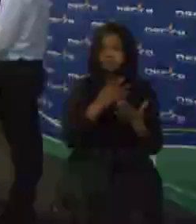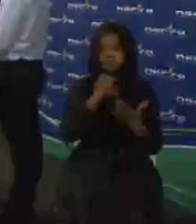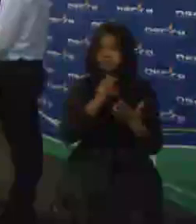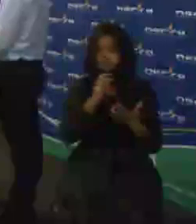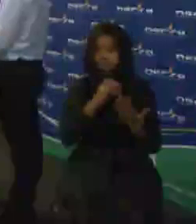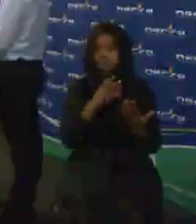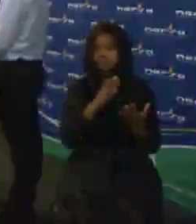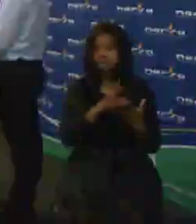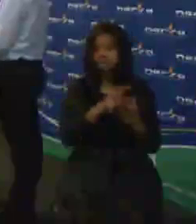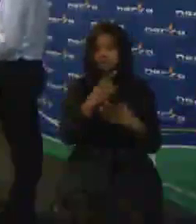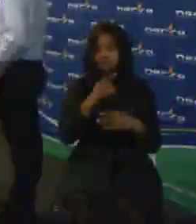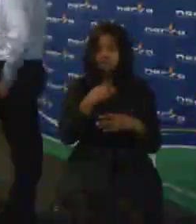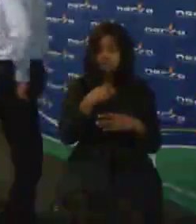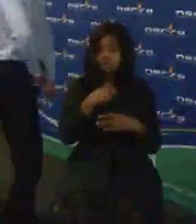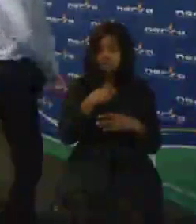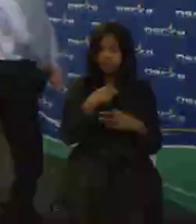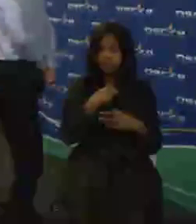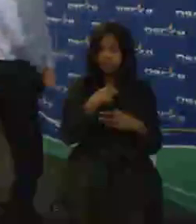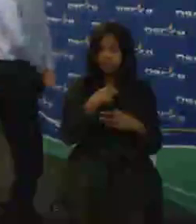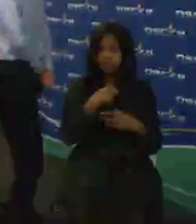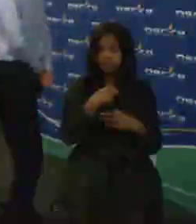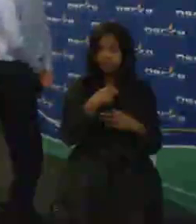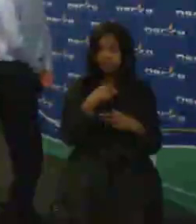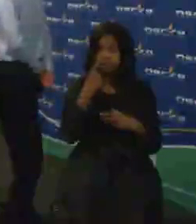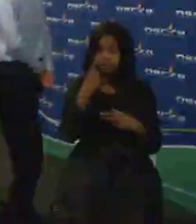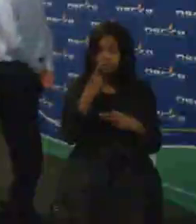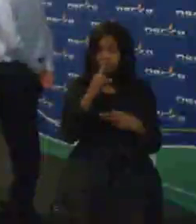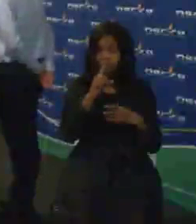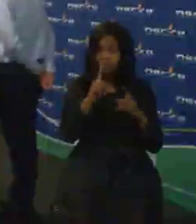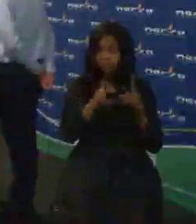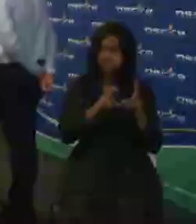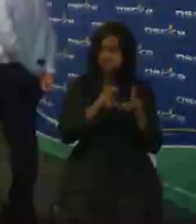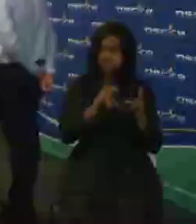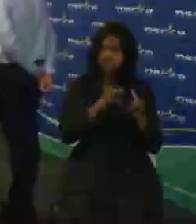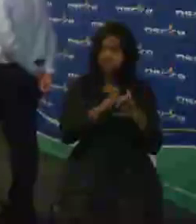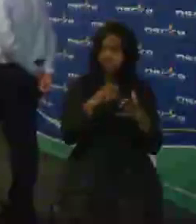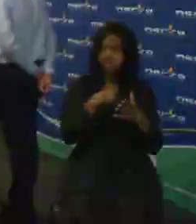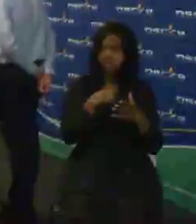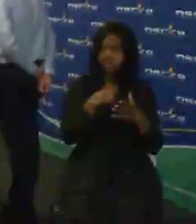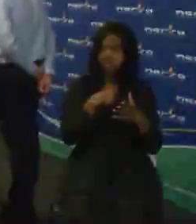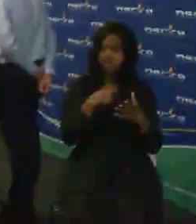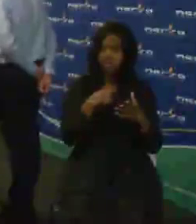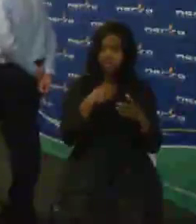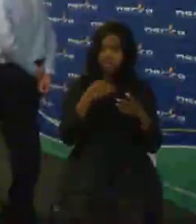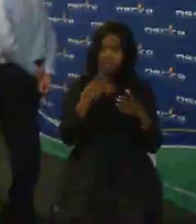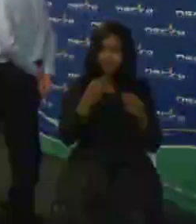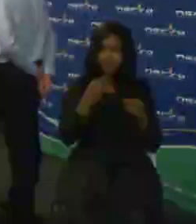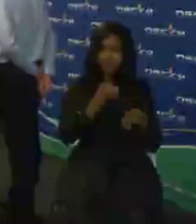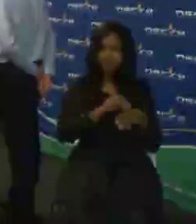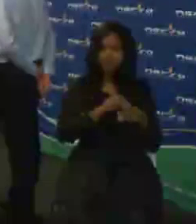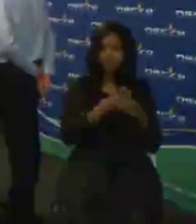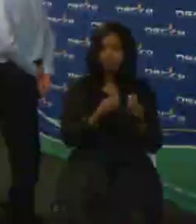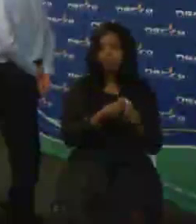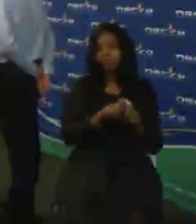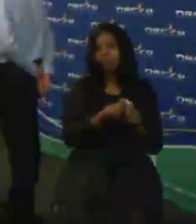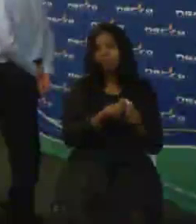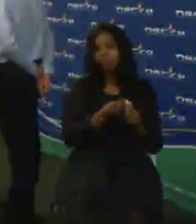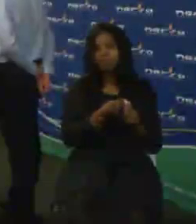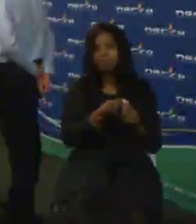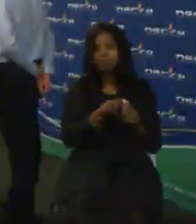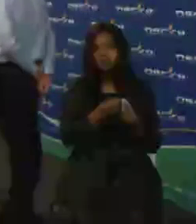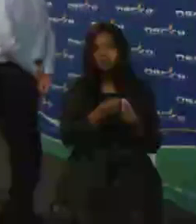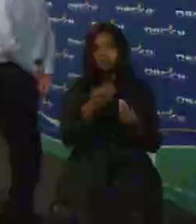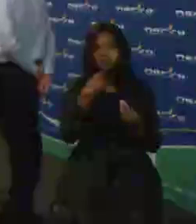For me, the one question that I still battle with